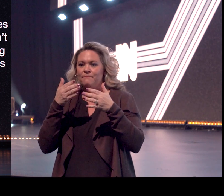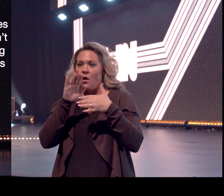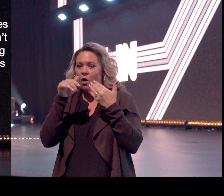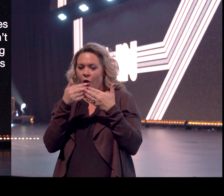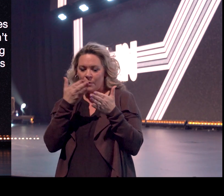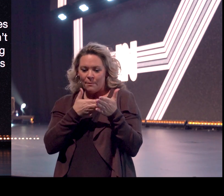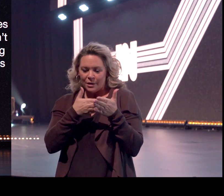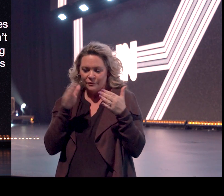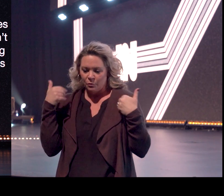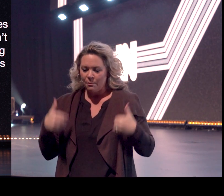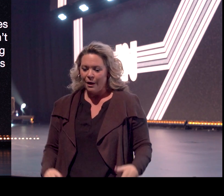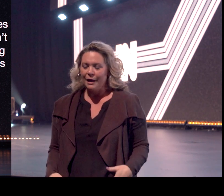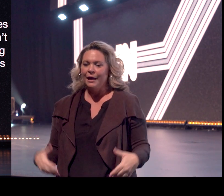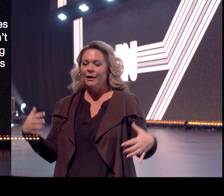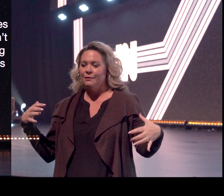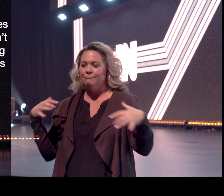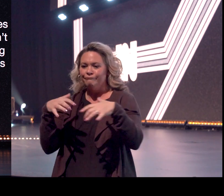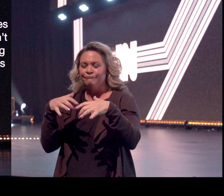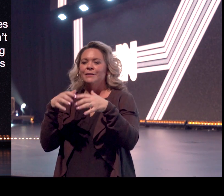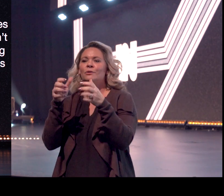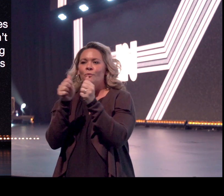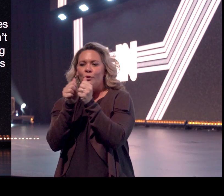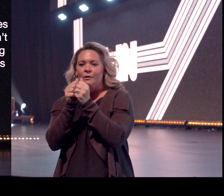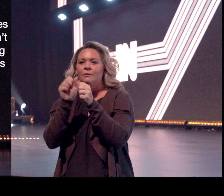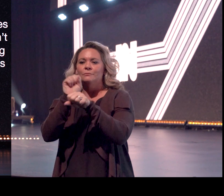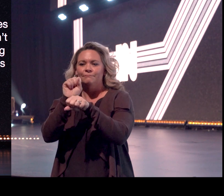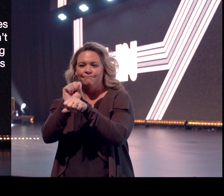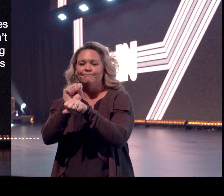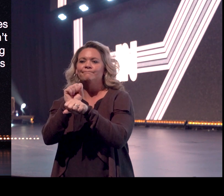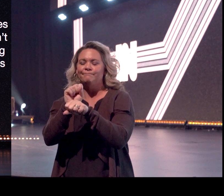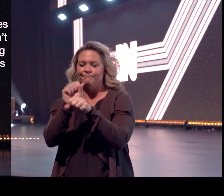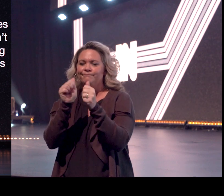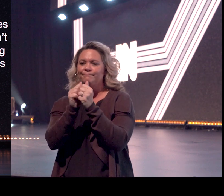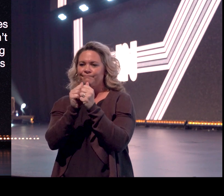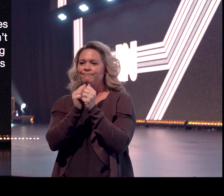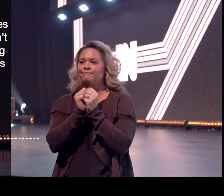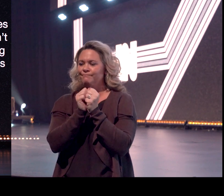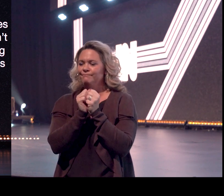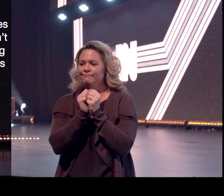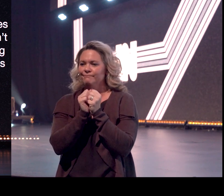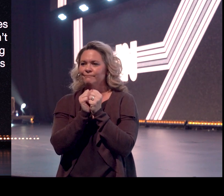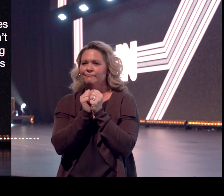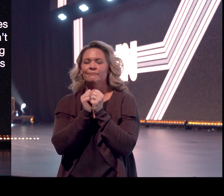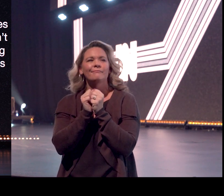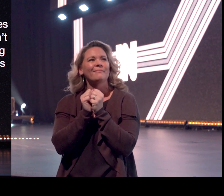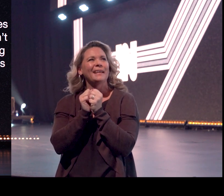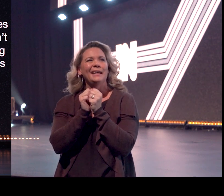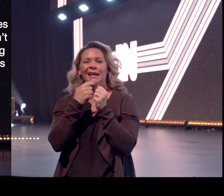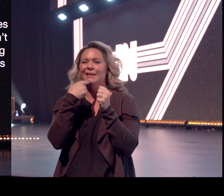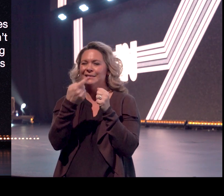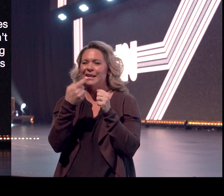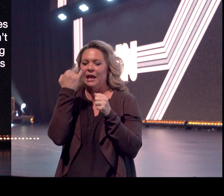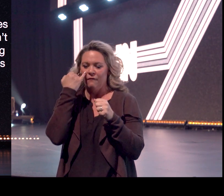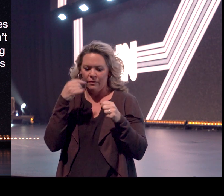similar parts arranged and doing what? Functioning together. He goes on to say this. Again, it's a Message translation. It's kind of funny. He says, if